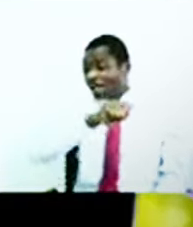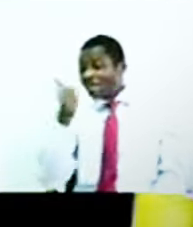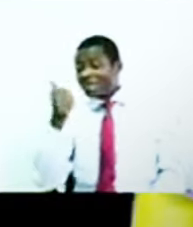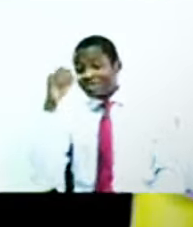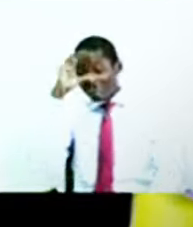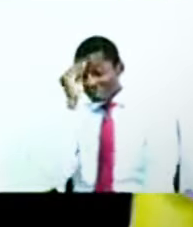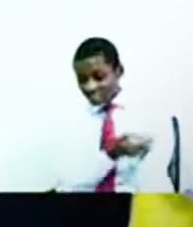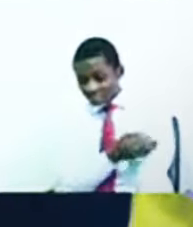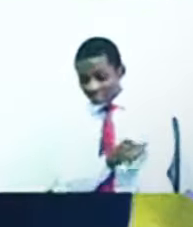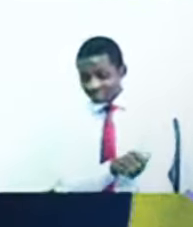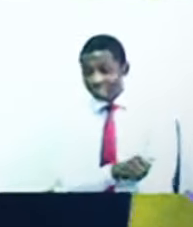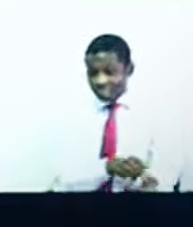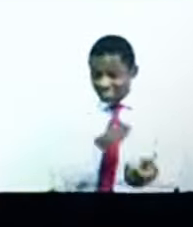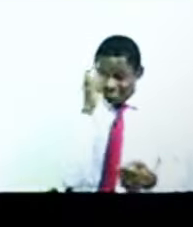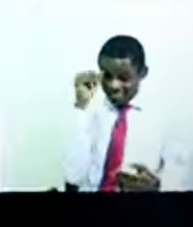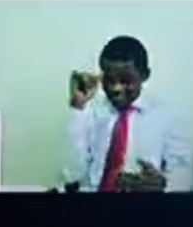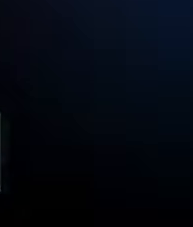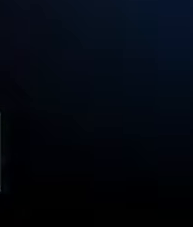Whoever has